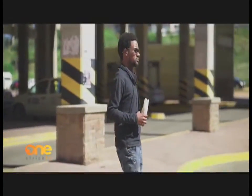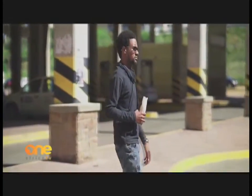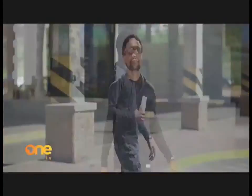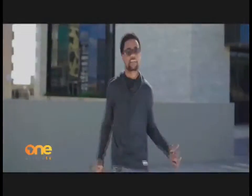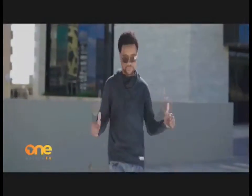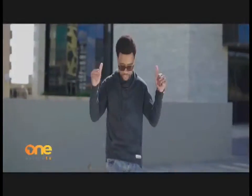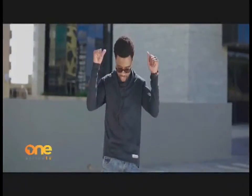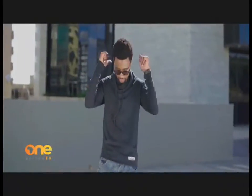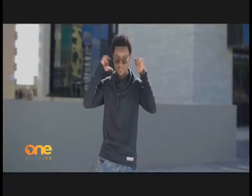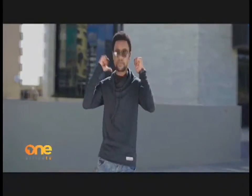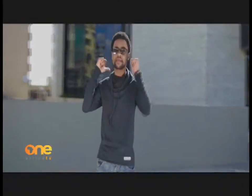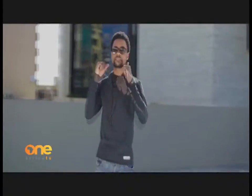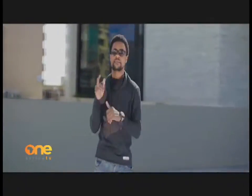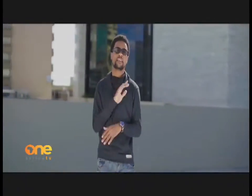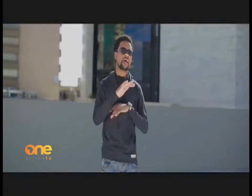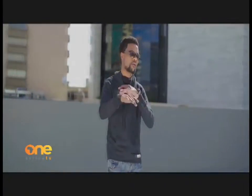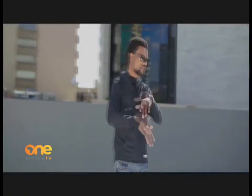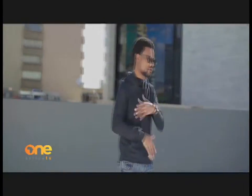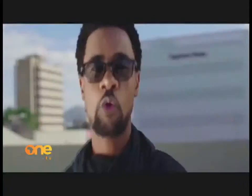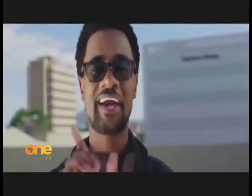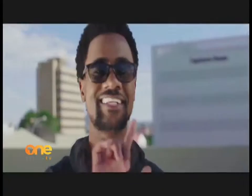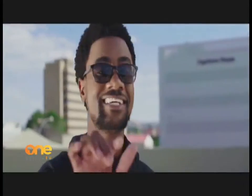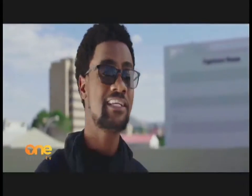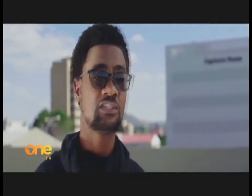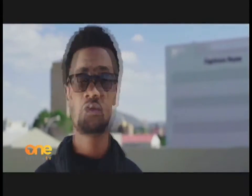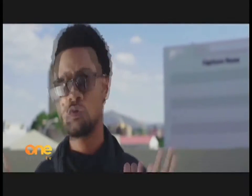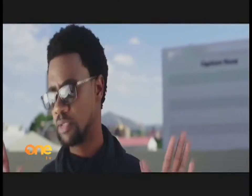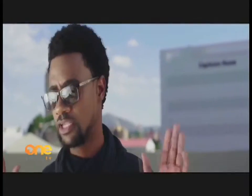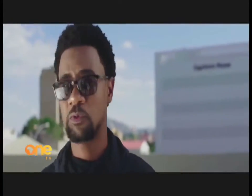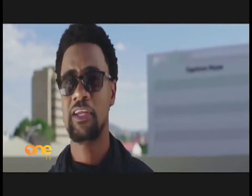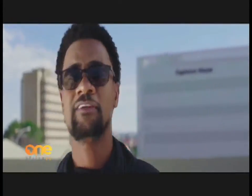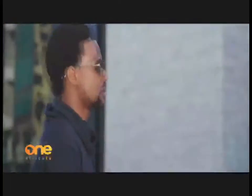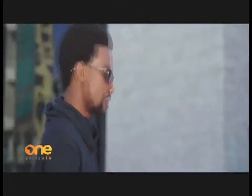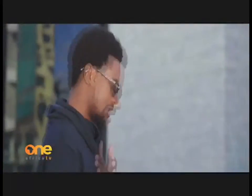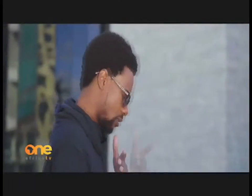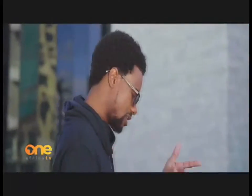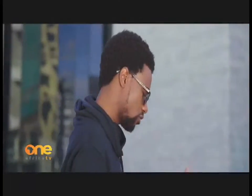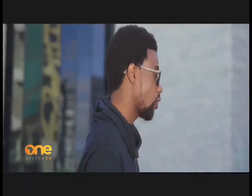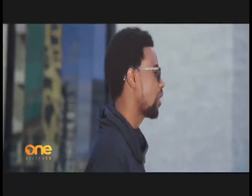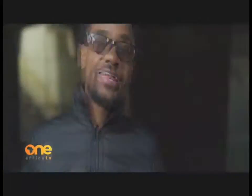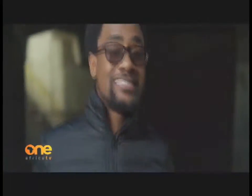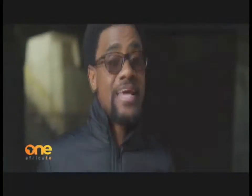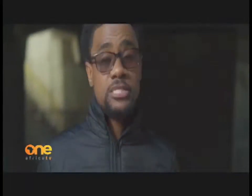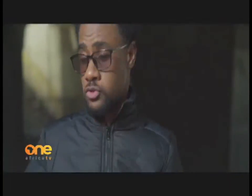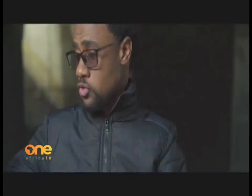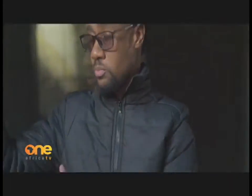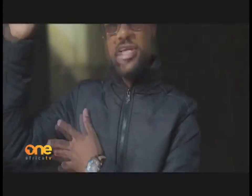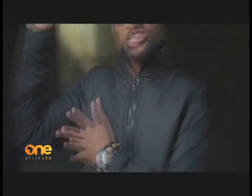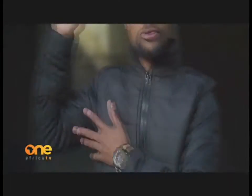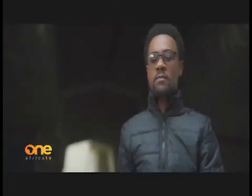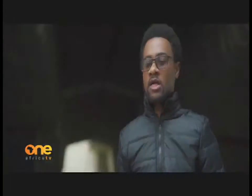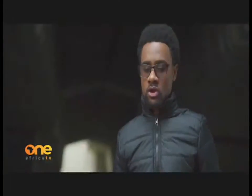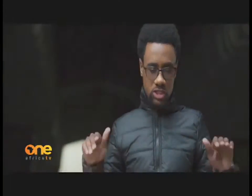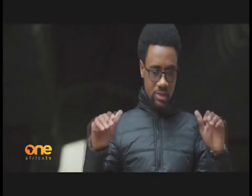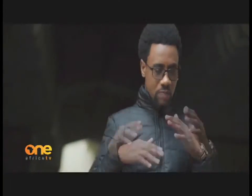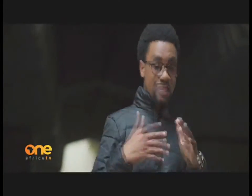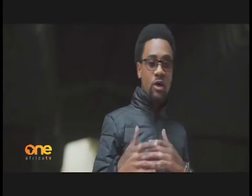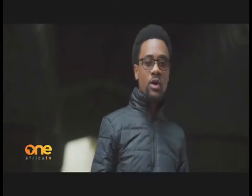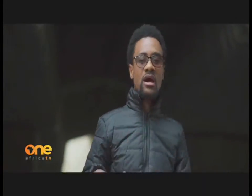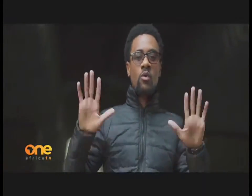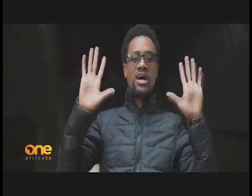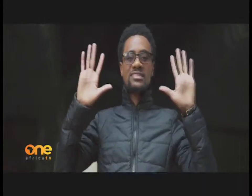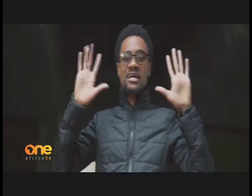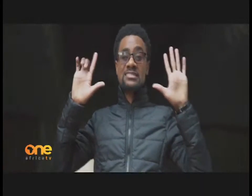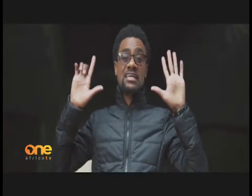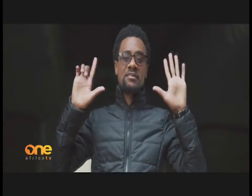the sin that I've done in the past. Now I know what it takes to be real. Now I know what what it takes to be strong. Lost my brother when